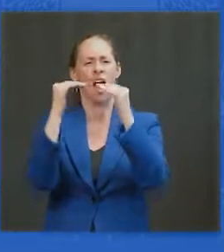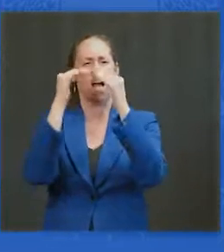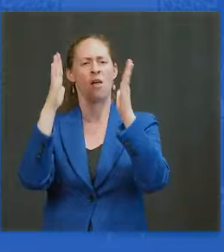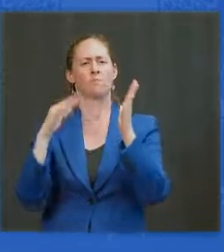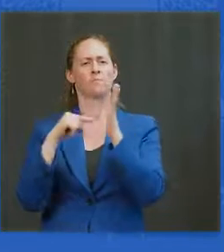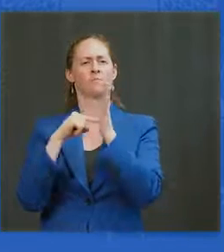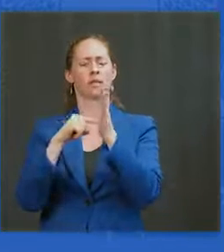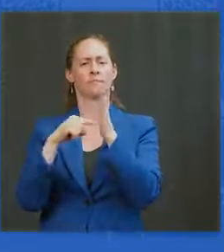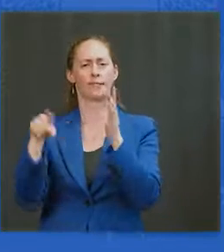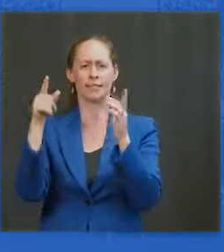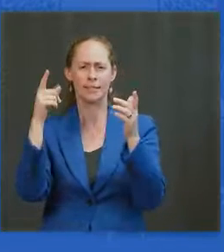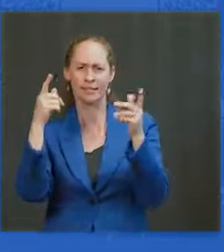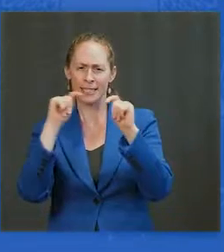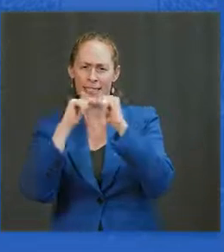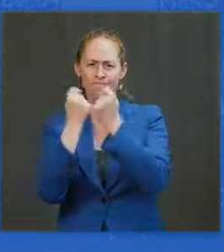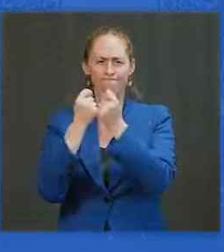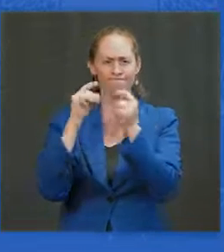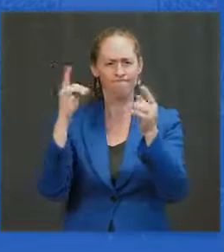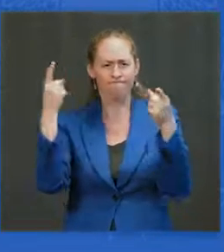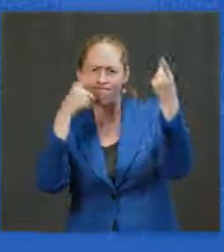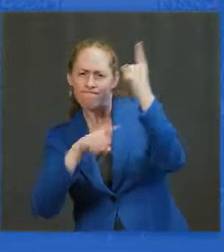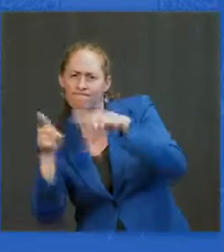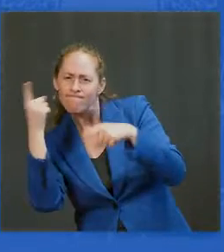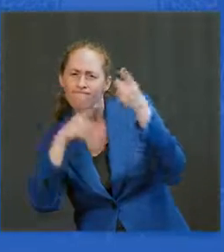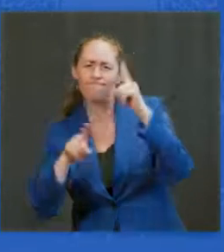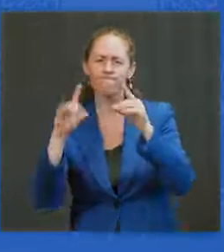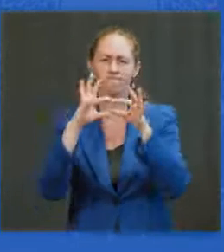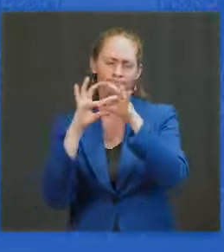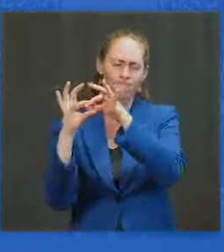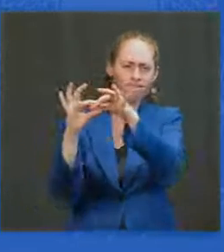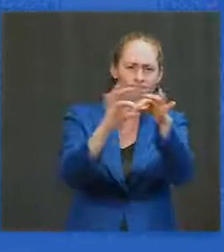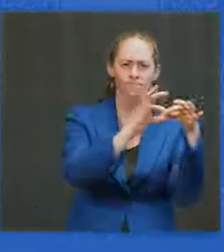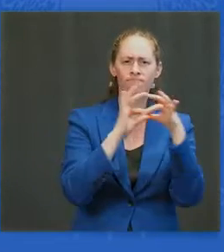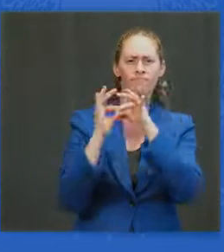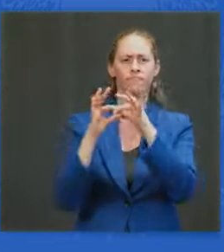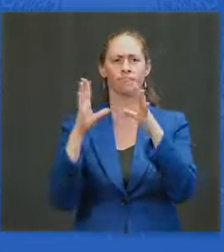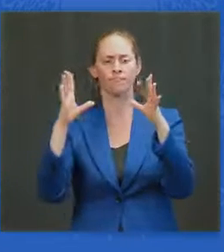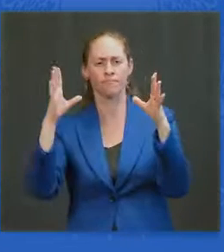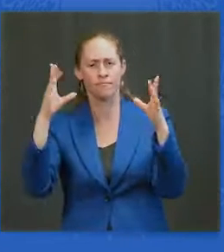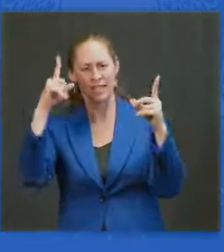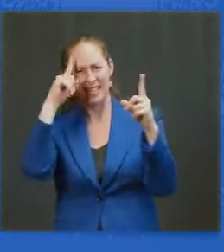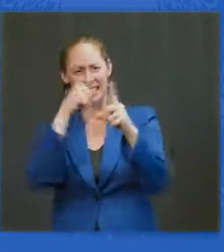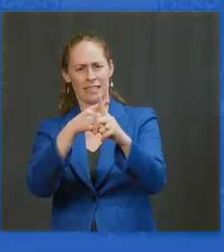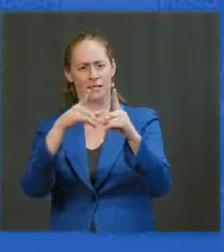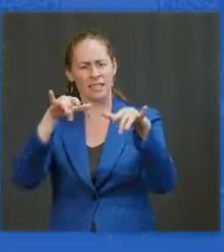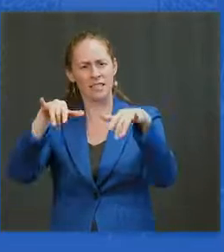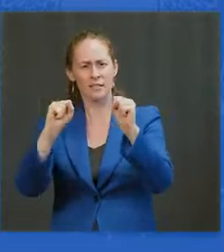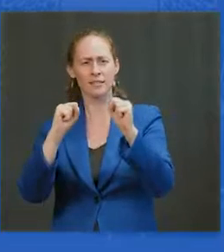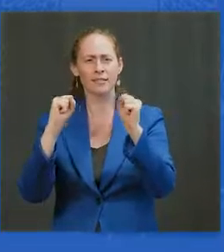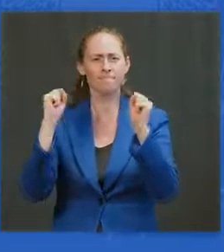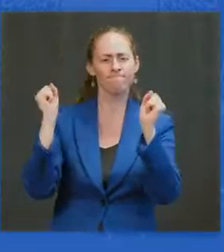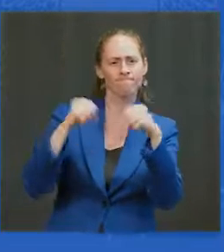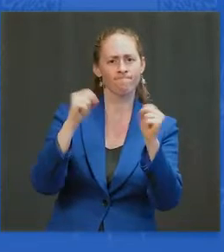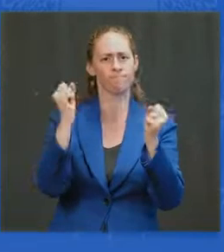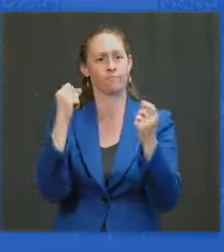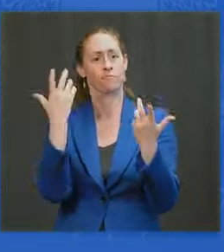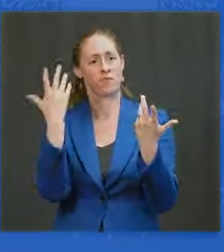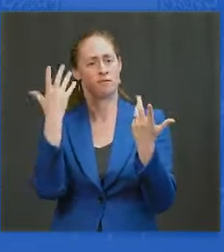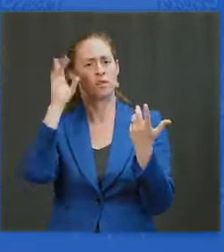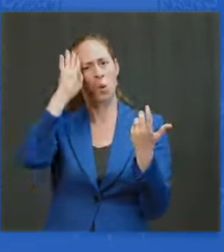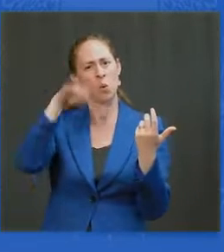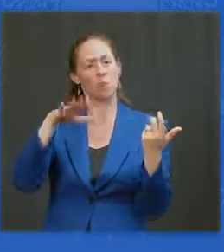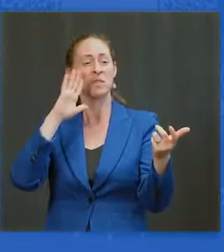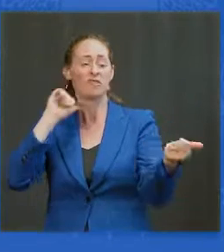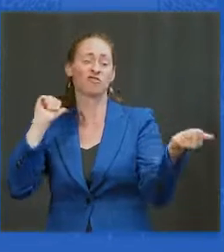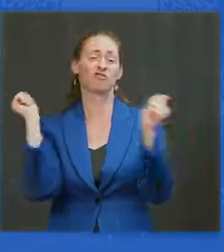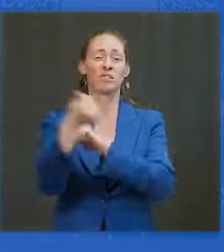hard work, dedication, and determination to bring people together so we can make a difference in people's lives. I also